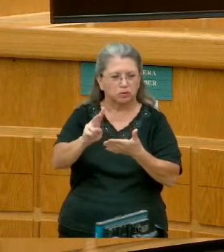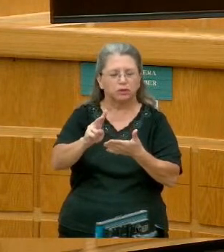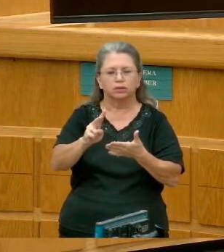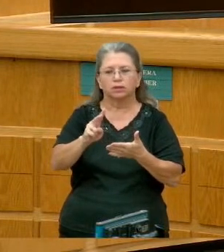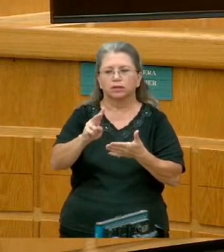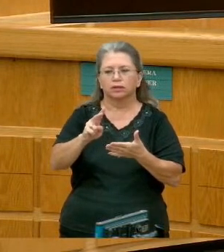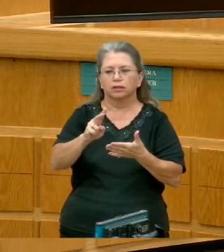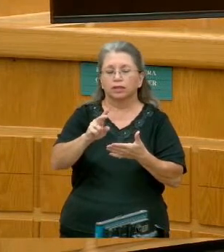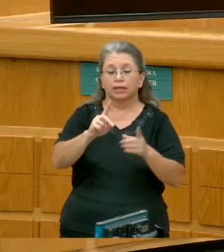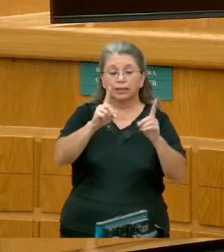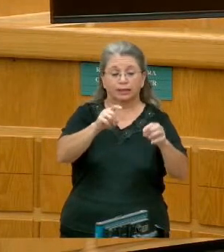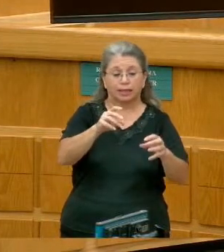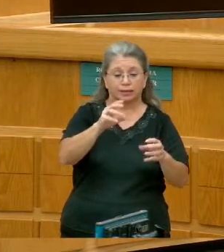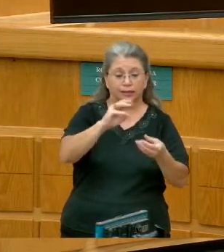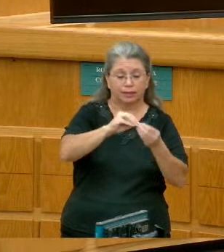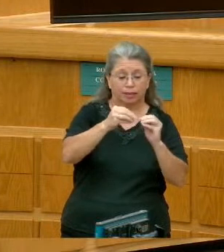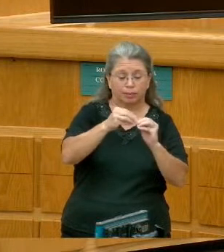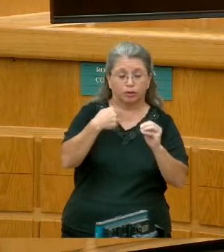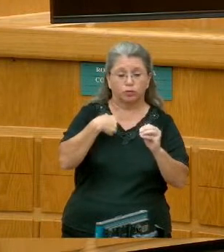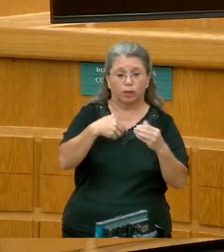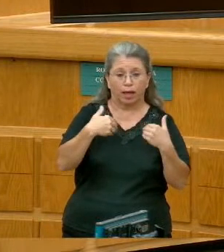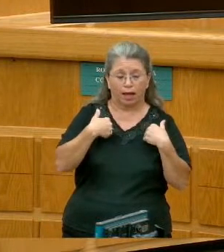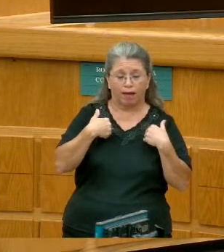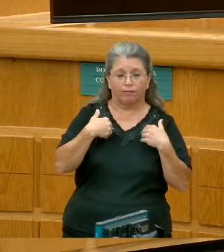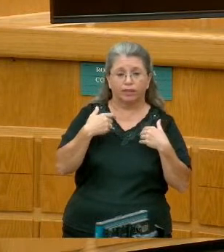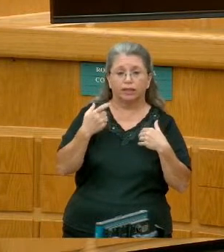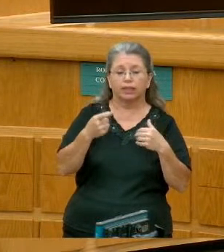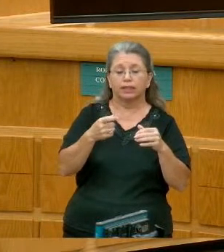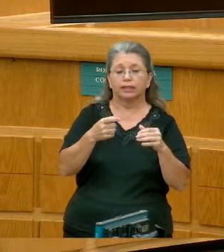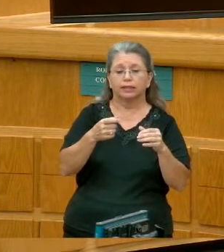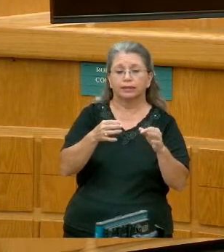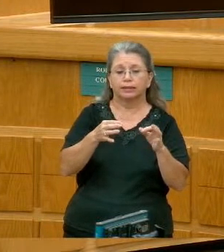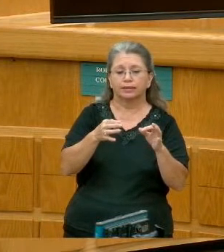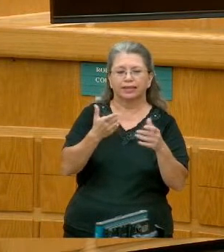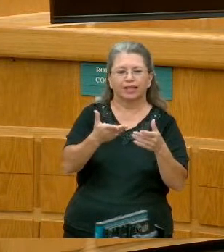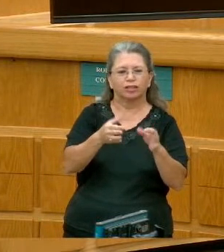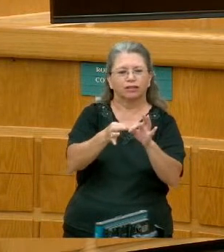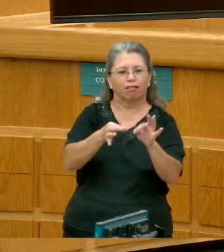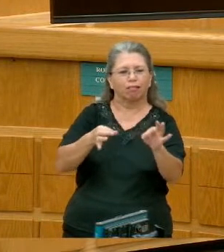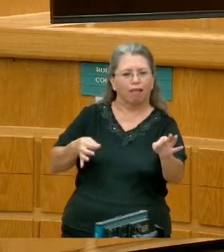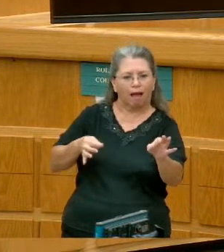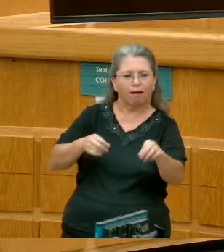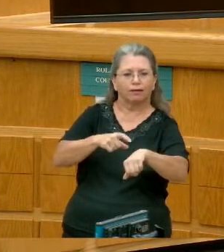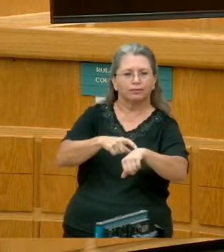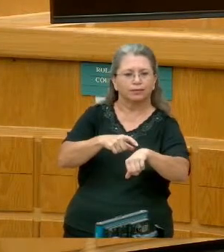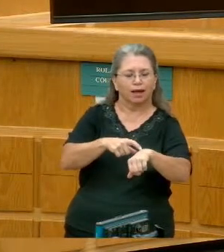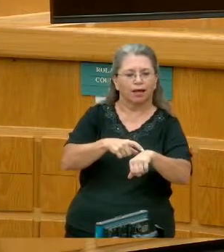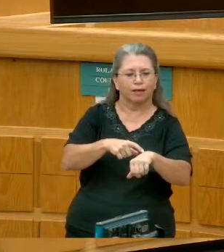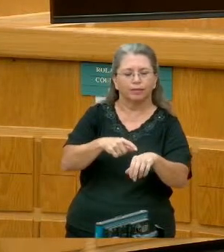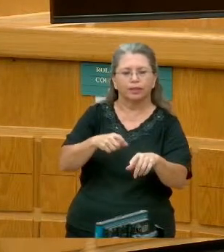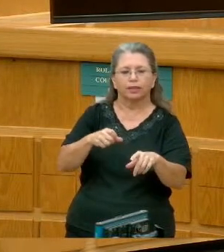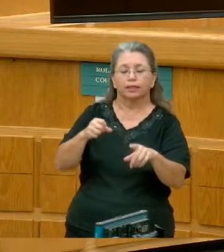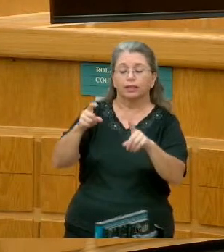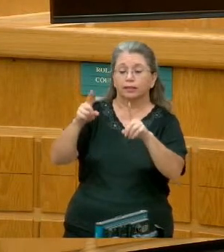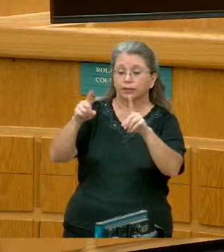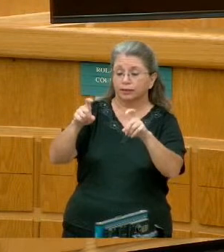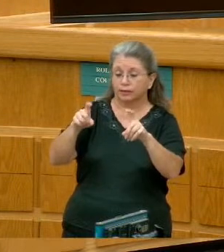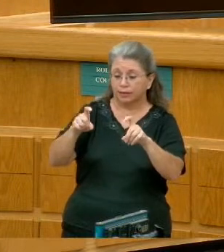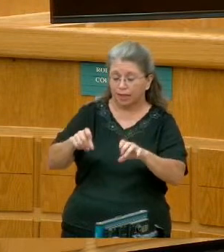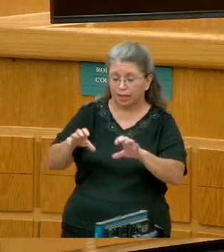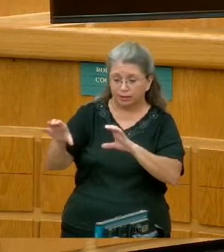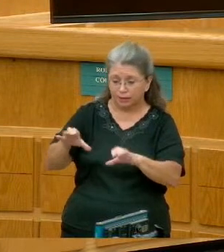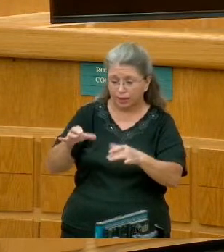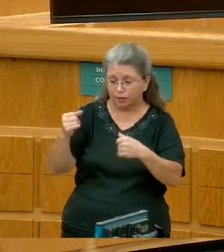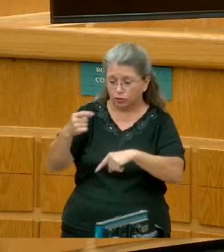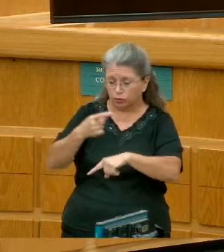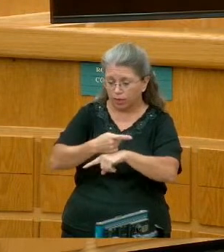testing information we get is delayed. There's a lag time. So tests administered today may